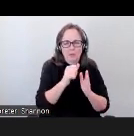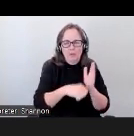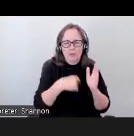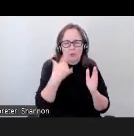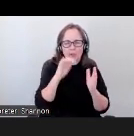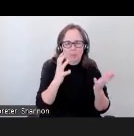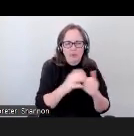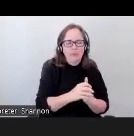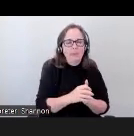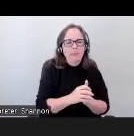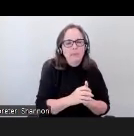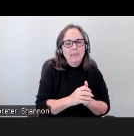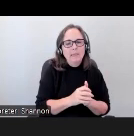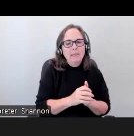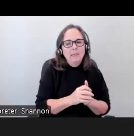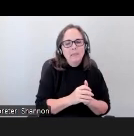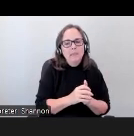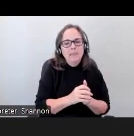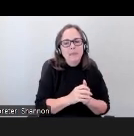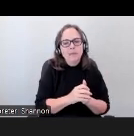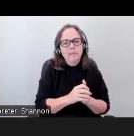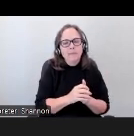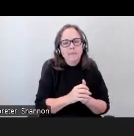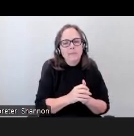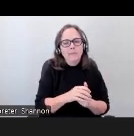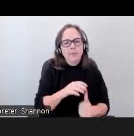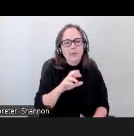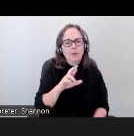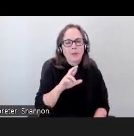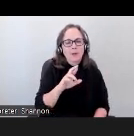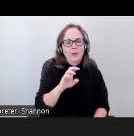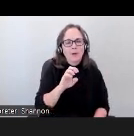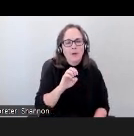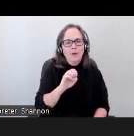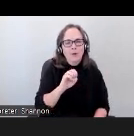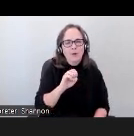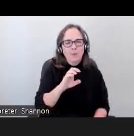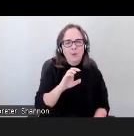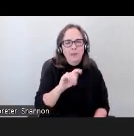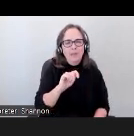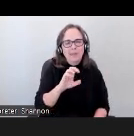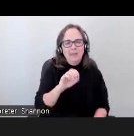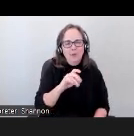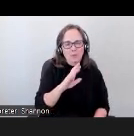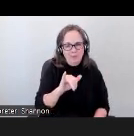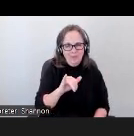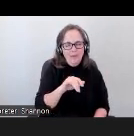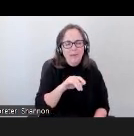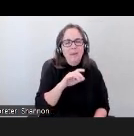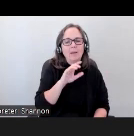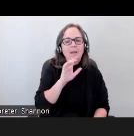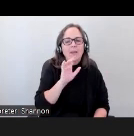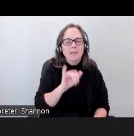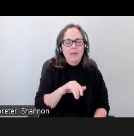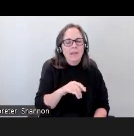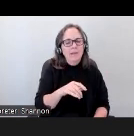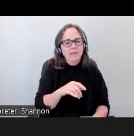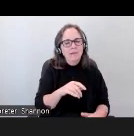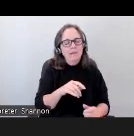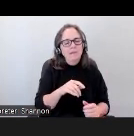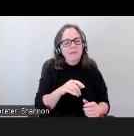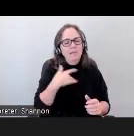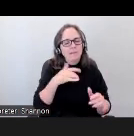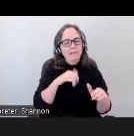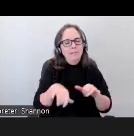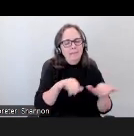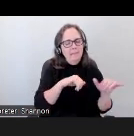Rectal cancer surgery, proctectomy, which we say in medical terminology, has shown to be the gold standard and